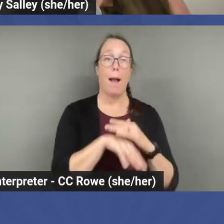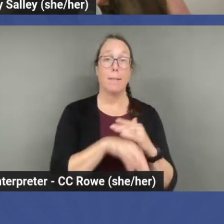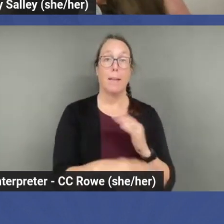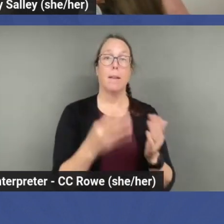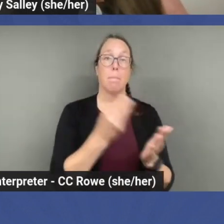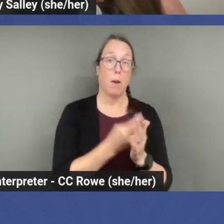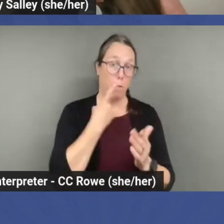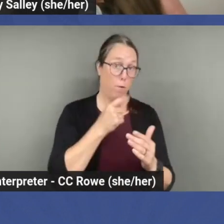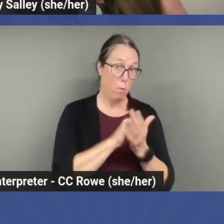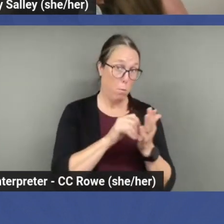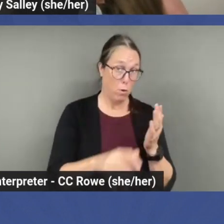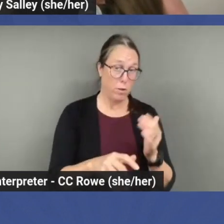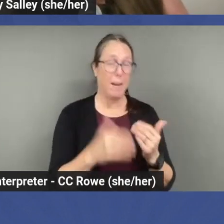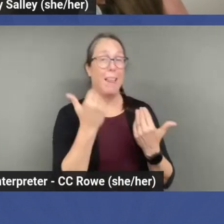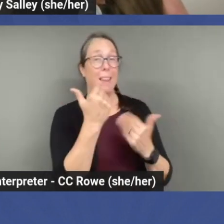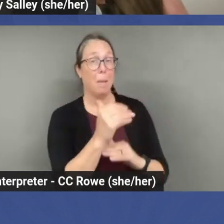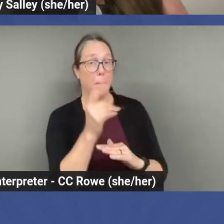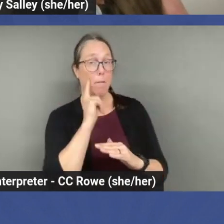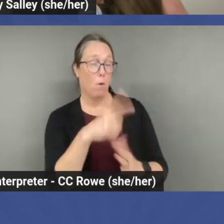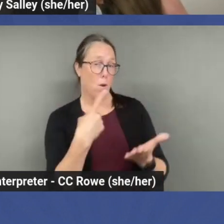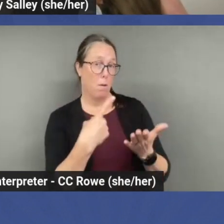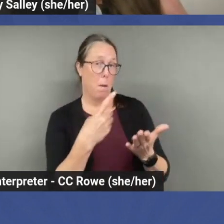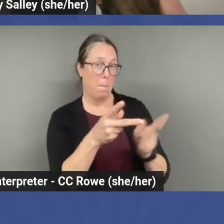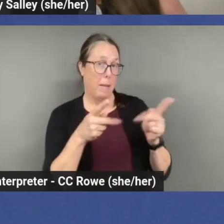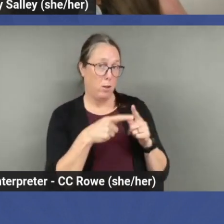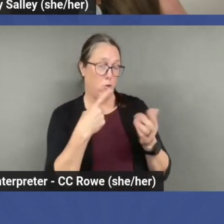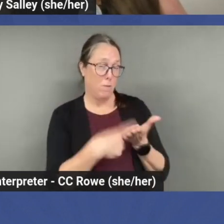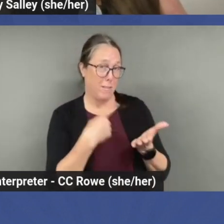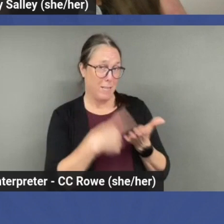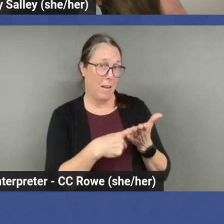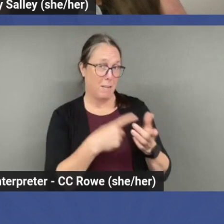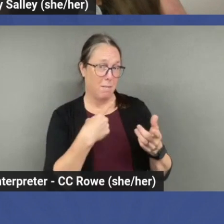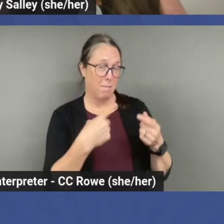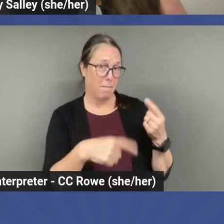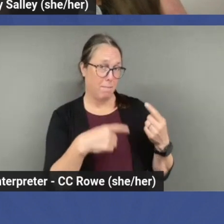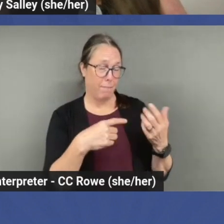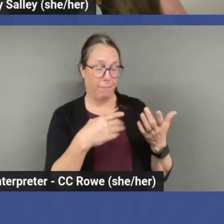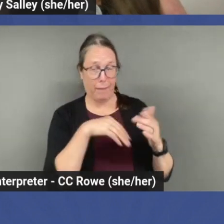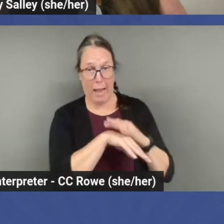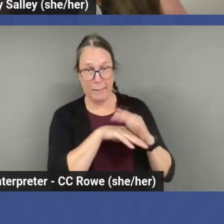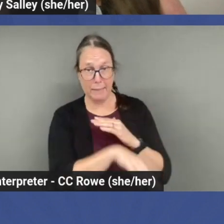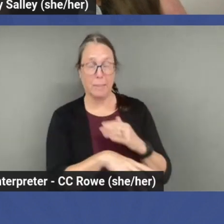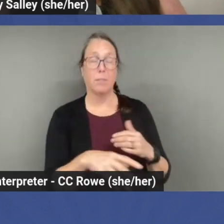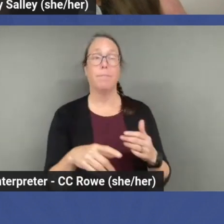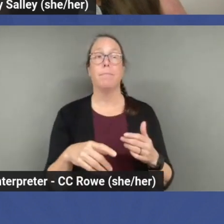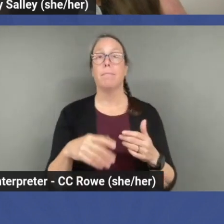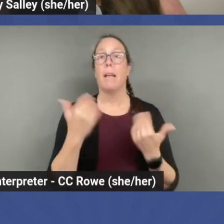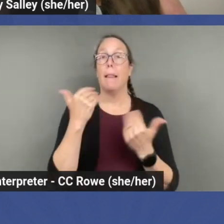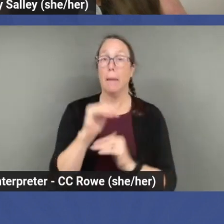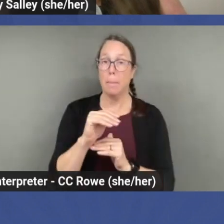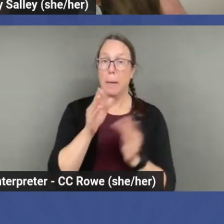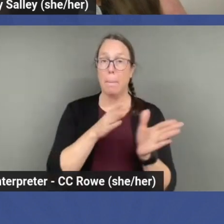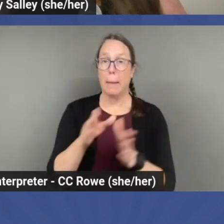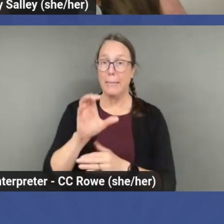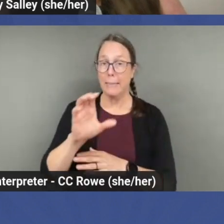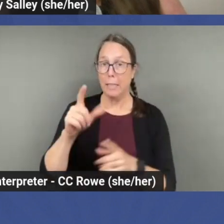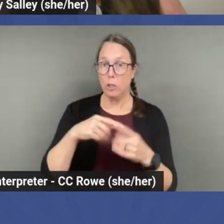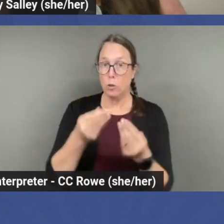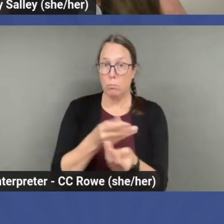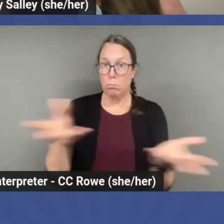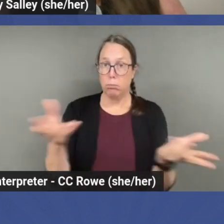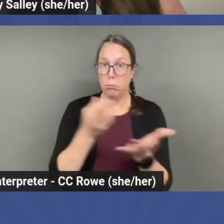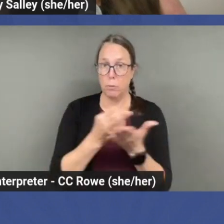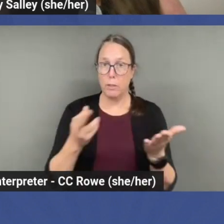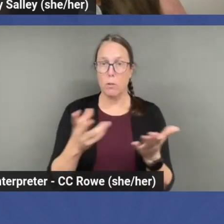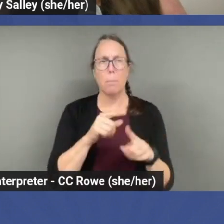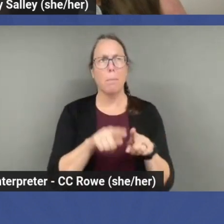about access to, again, organizations like Plan C being able to distribute resources, but also just creators and young people who